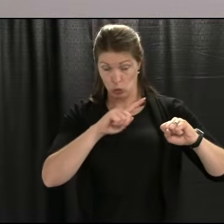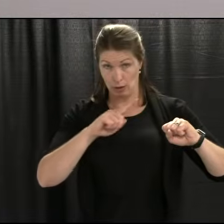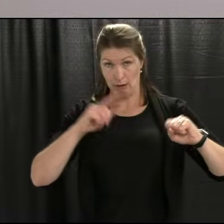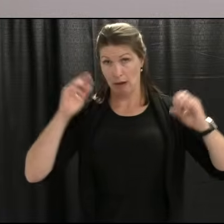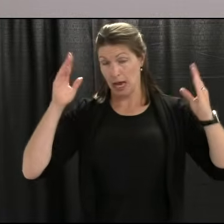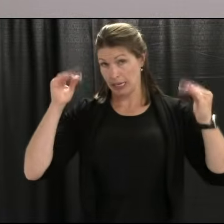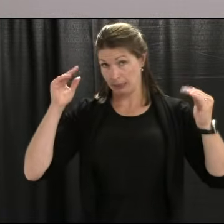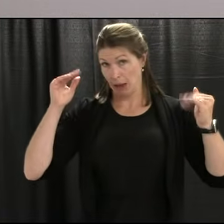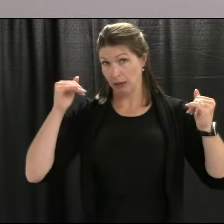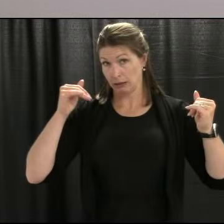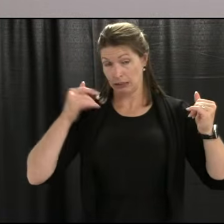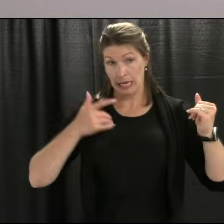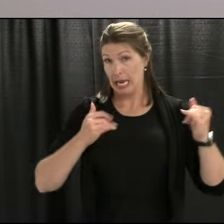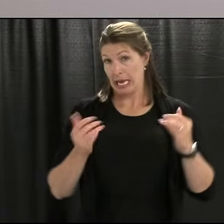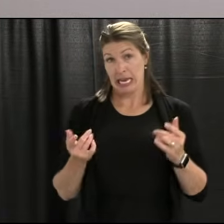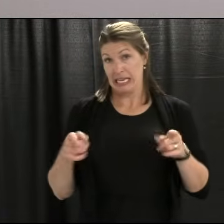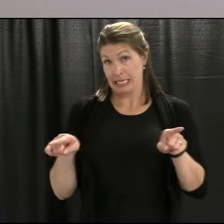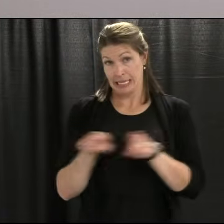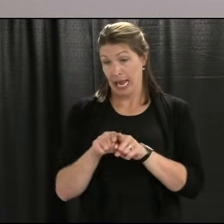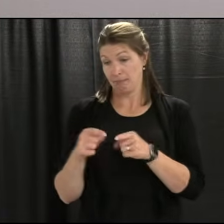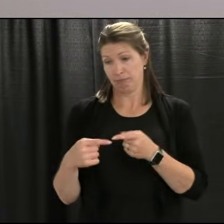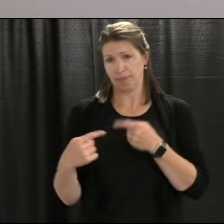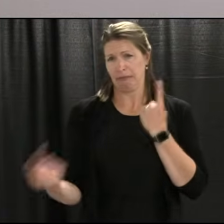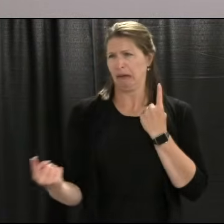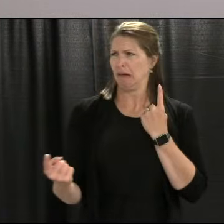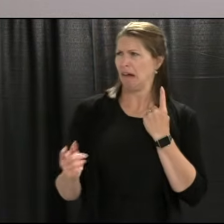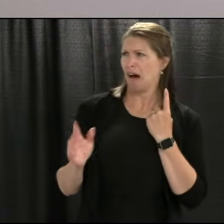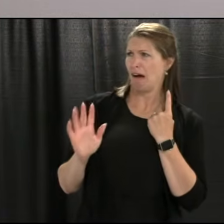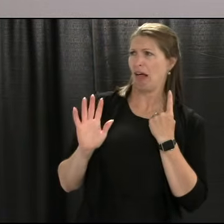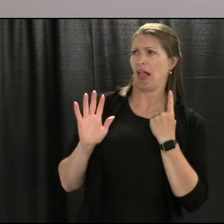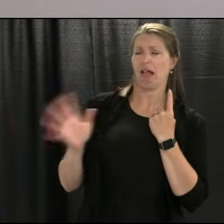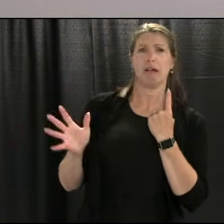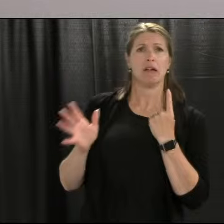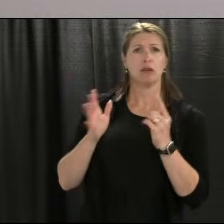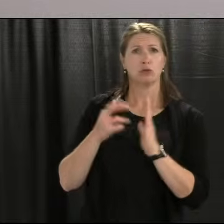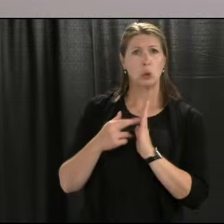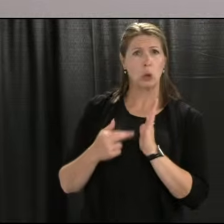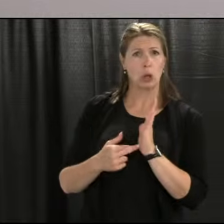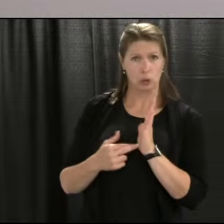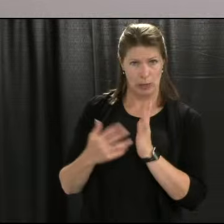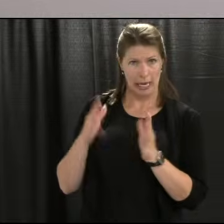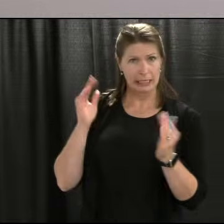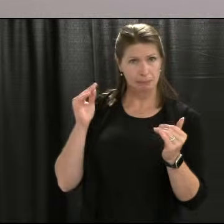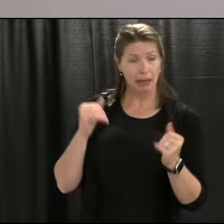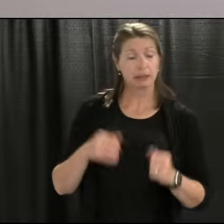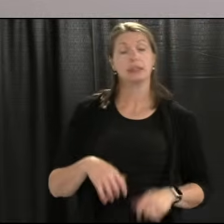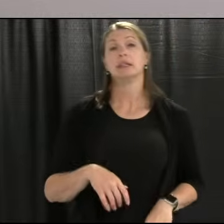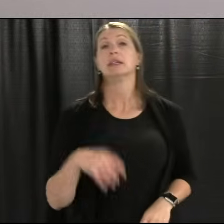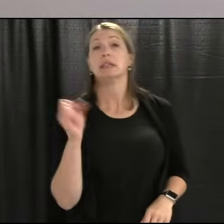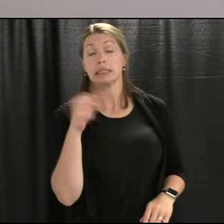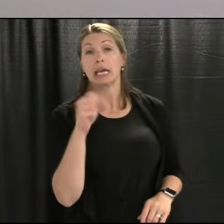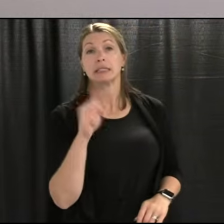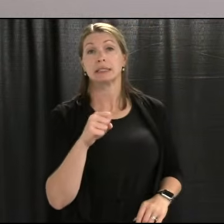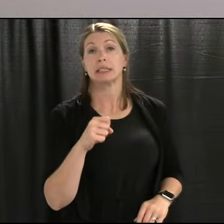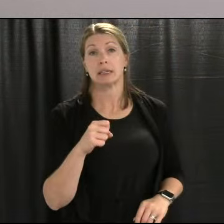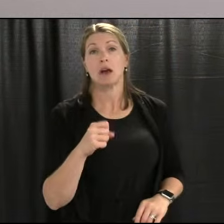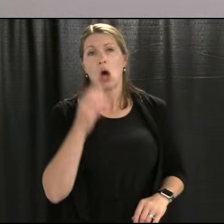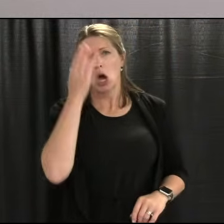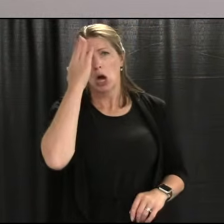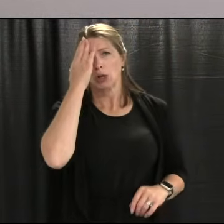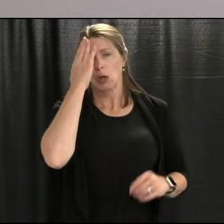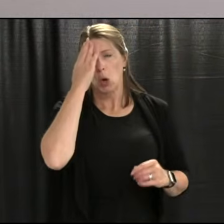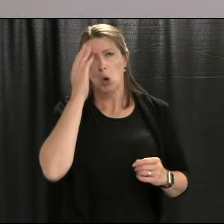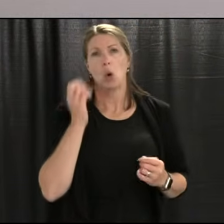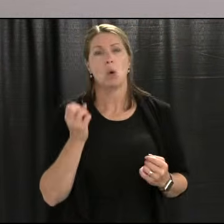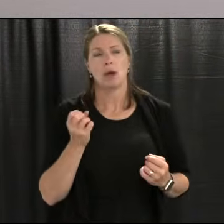planning to respond to that? Yeah, I certainly anticipate opposition to that. There was opposition to it before we did it, so we're aware